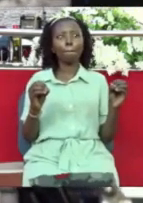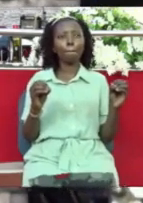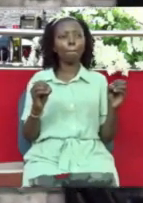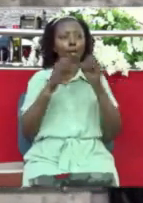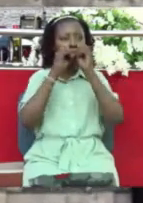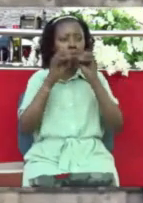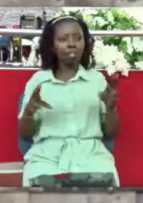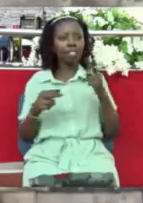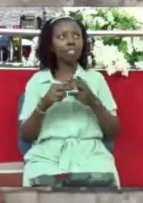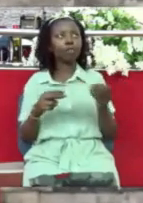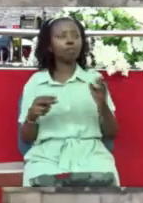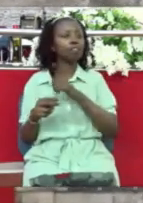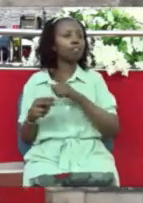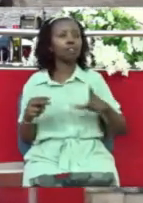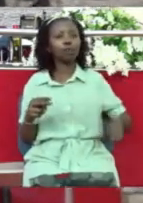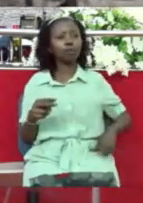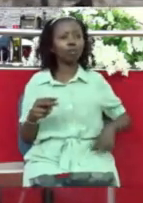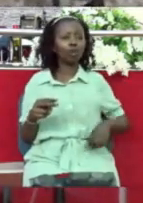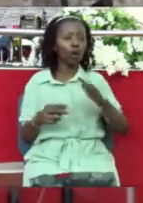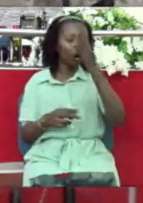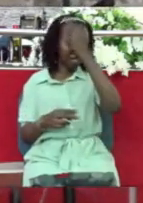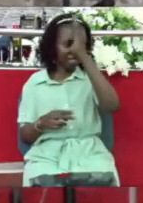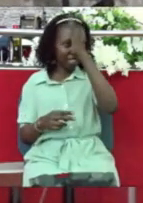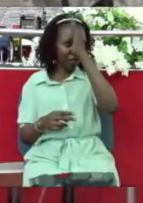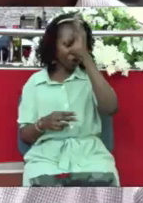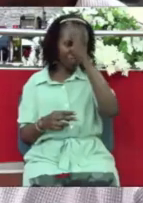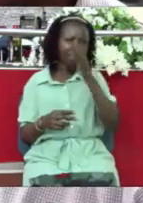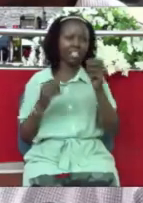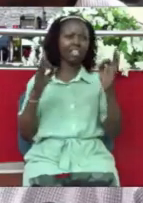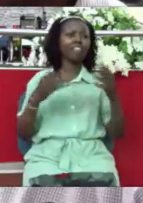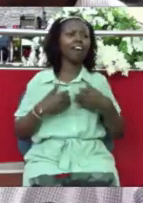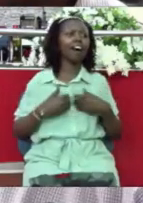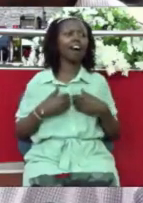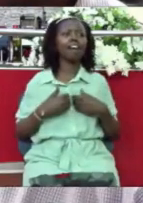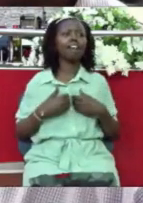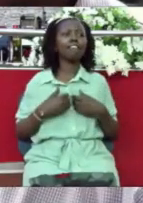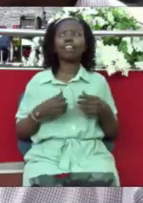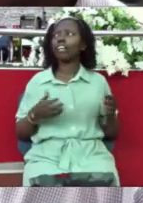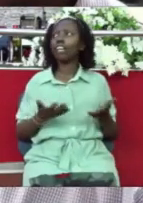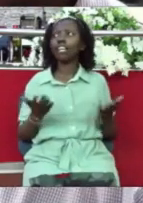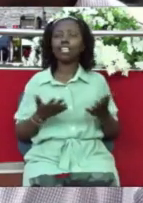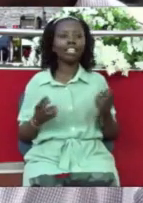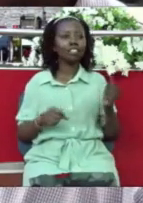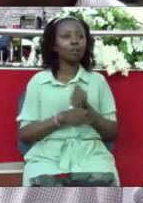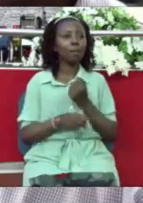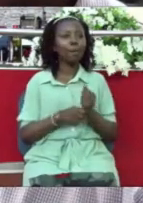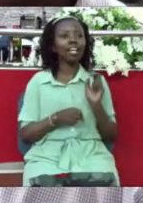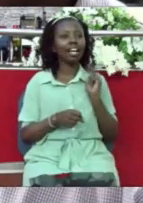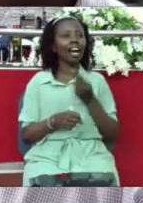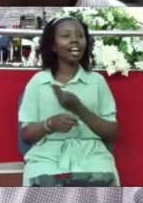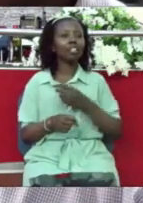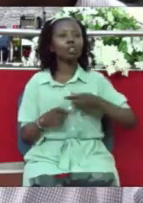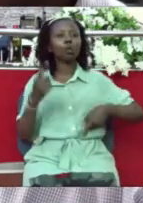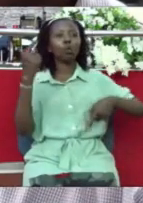Blessed be the name of the Lord. Doubt. If there is anything that beats us to the ground, is